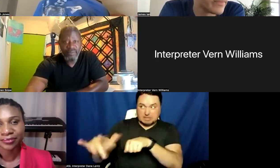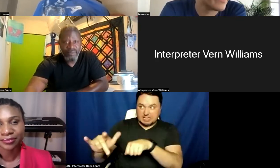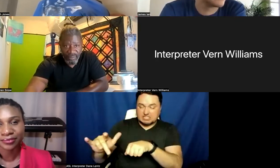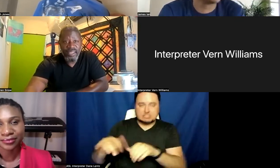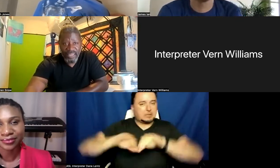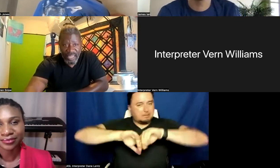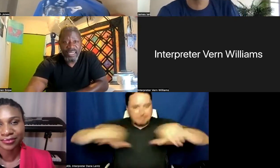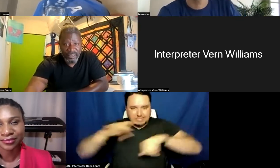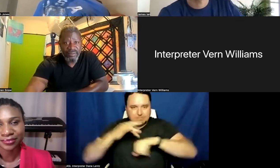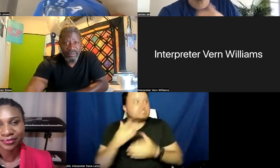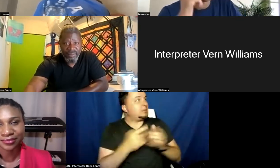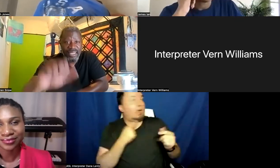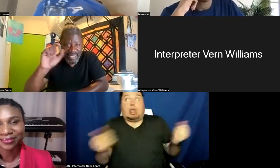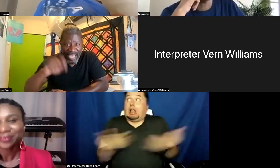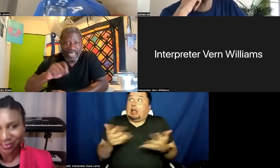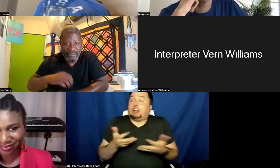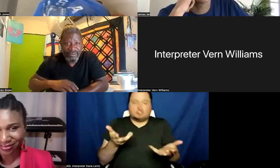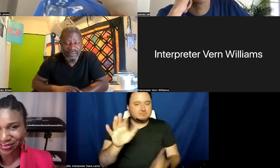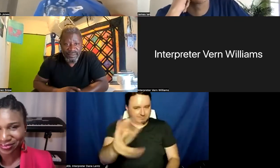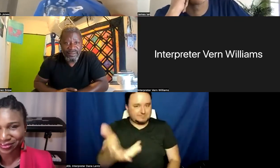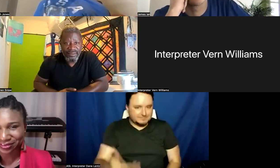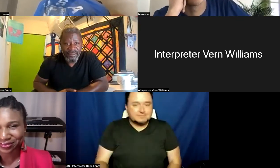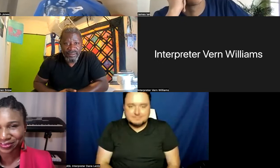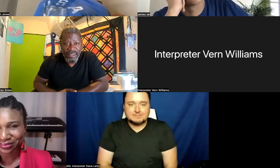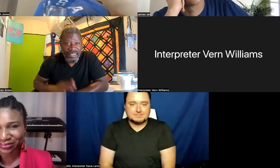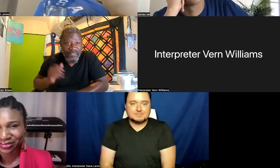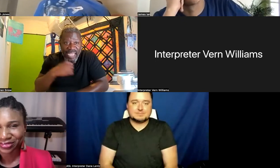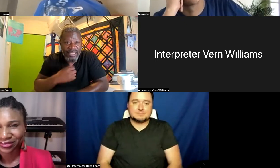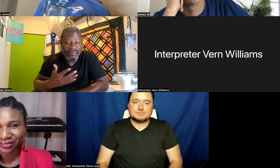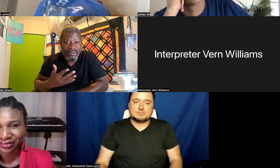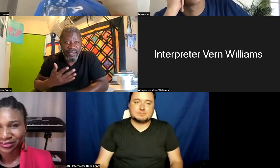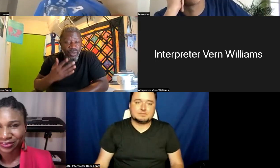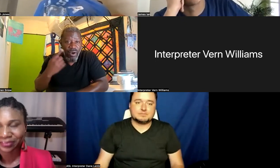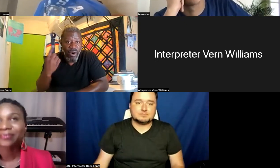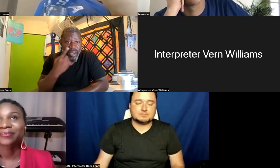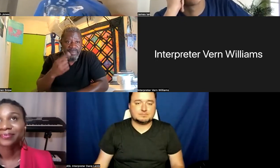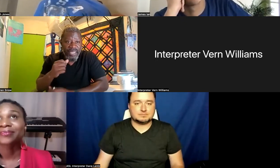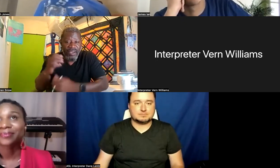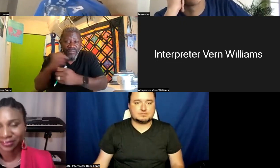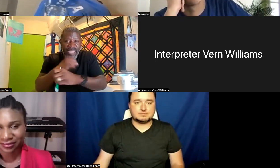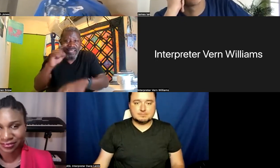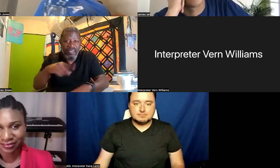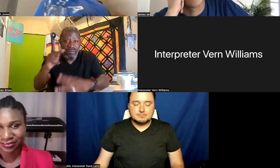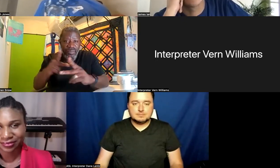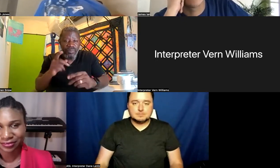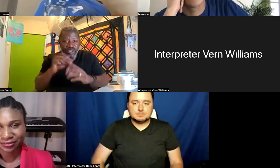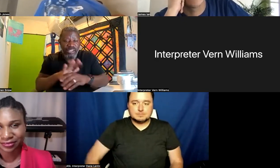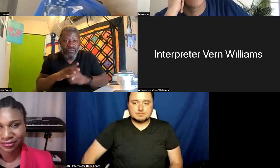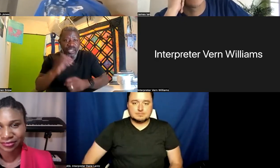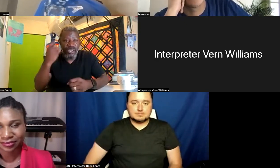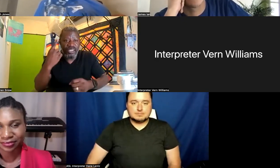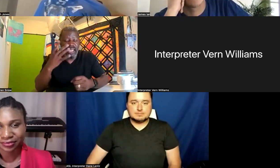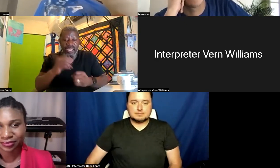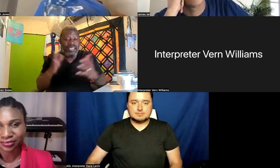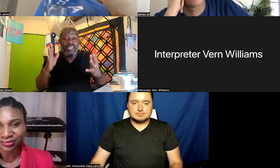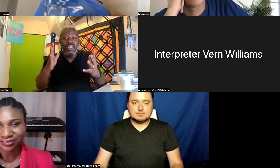like, I'm scared. Exactly. It's a fight. It will always be a fight until the people start to